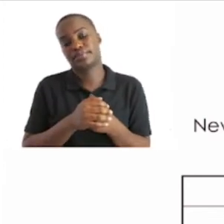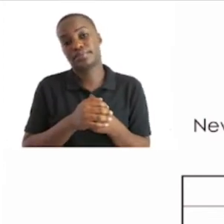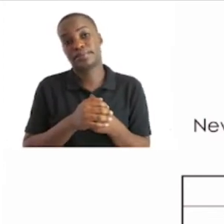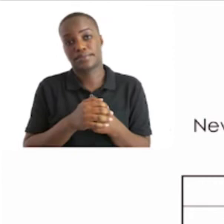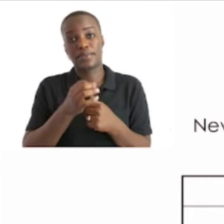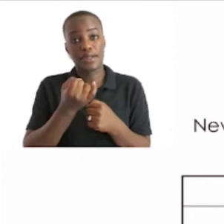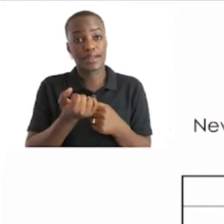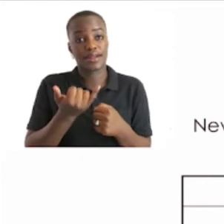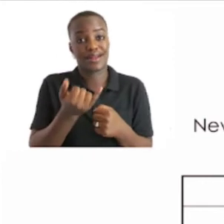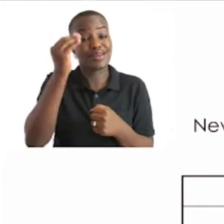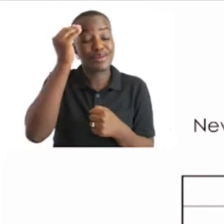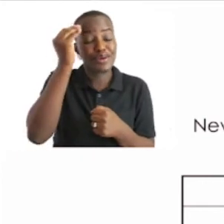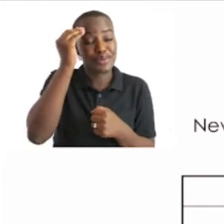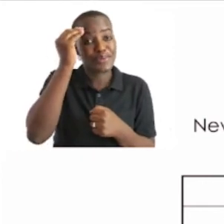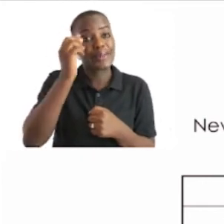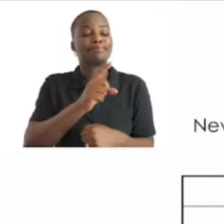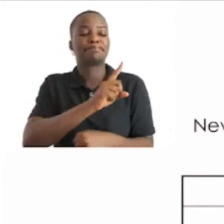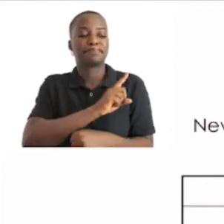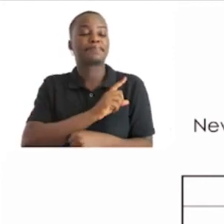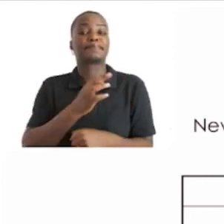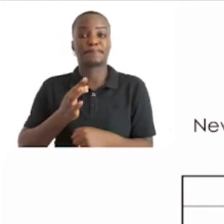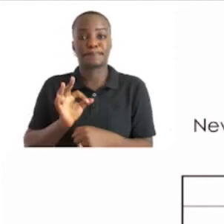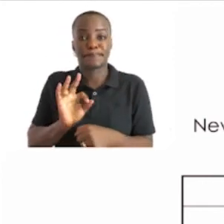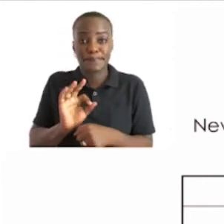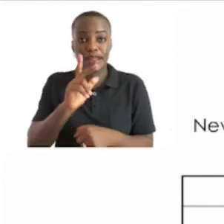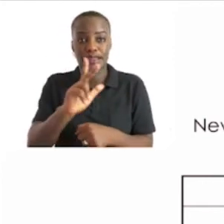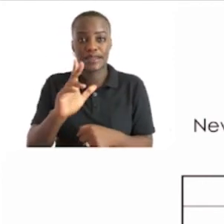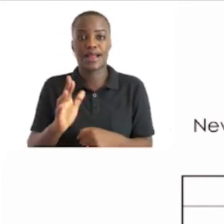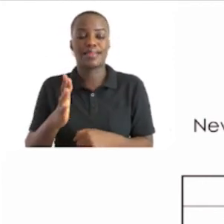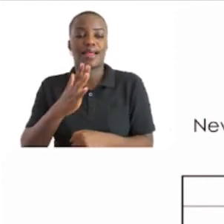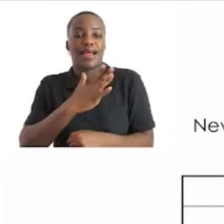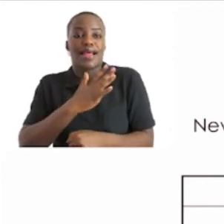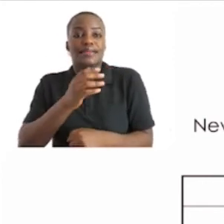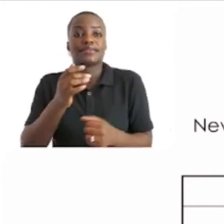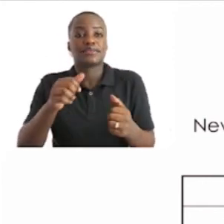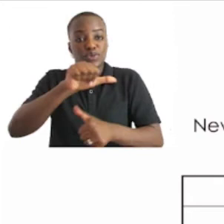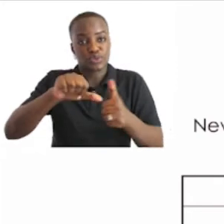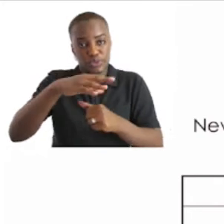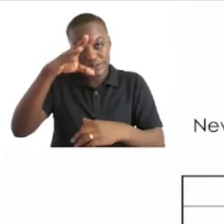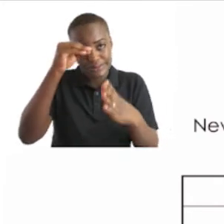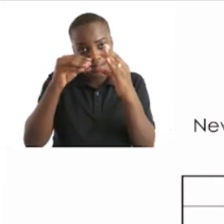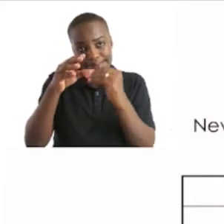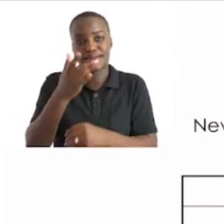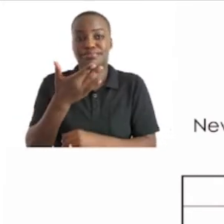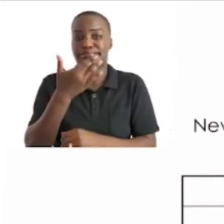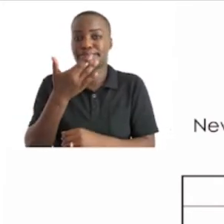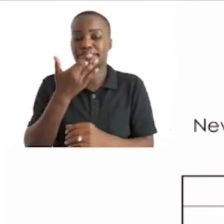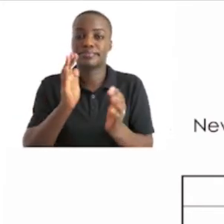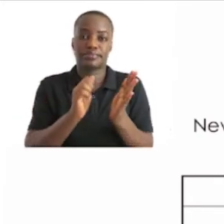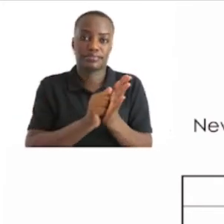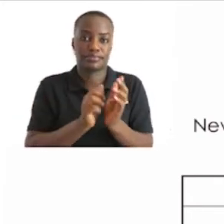So we now know that it is 19 people that consider social studies as their favorite